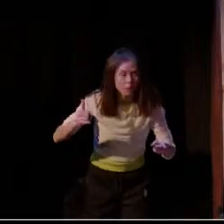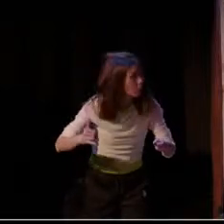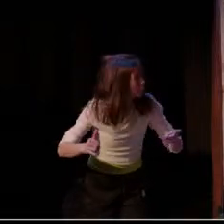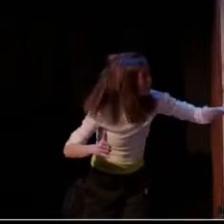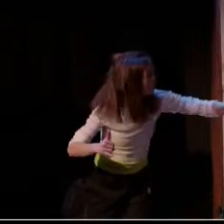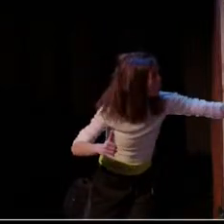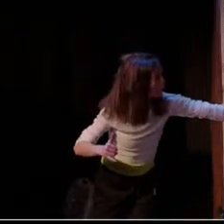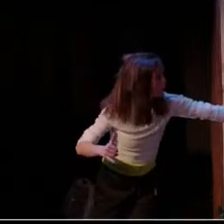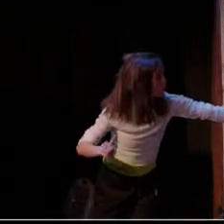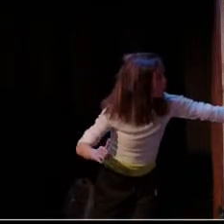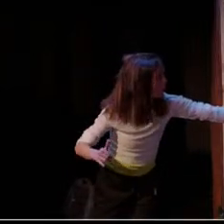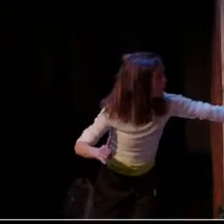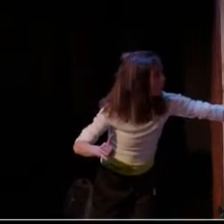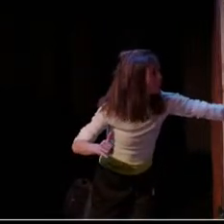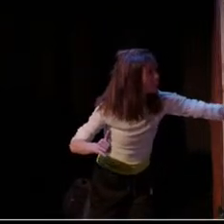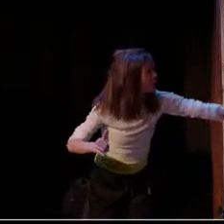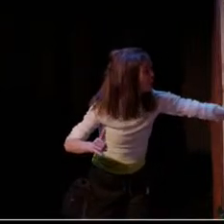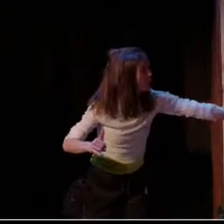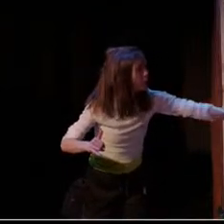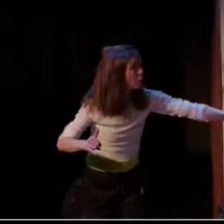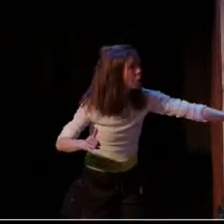Oh.